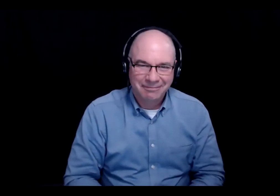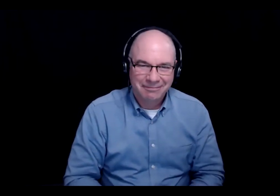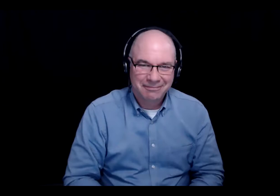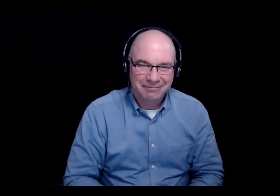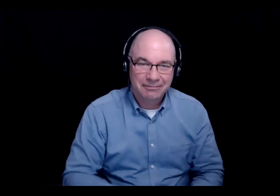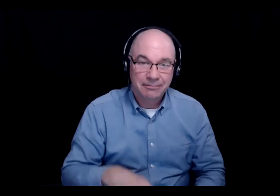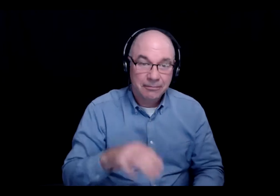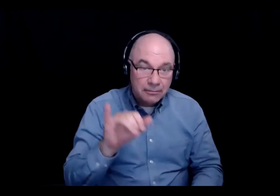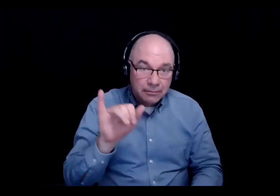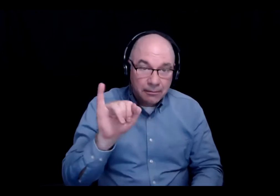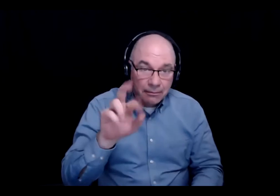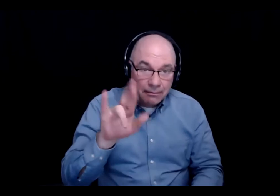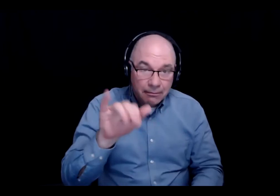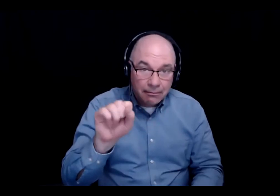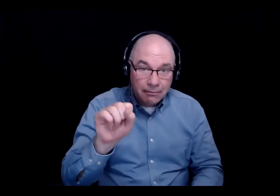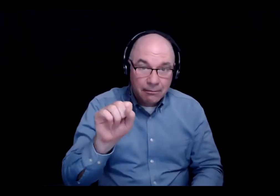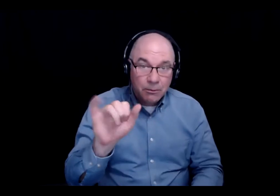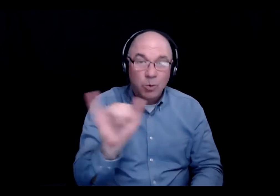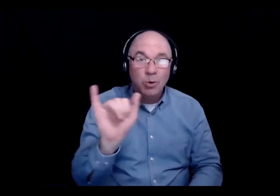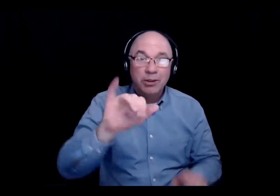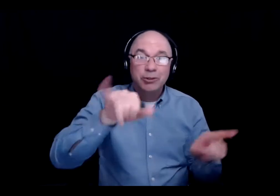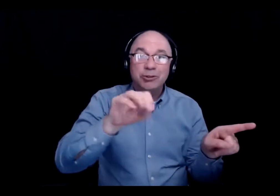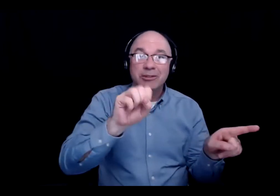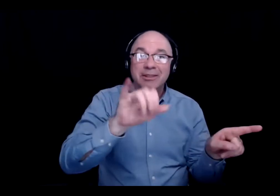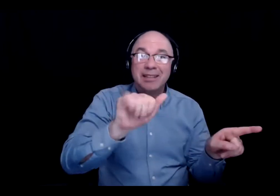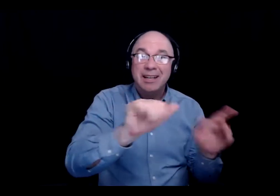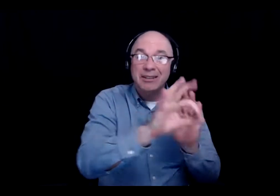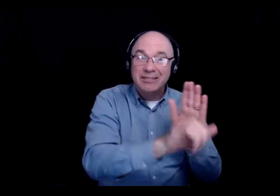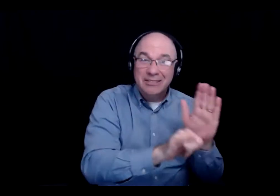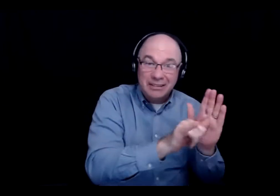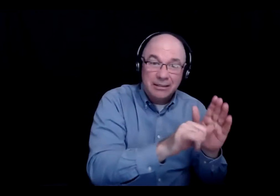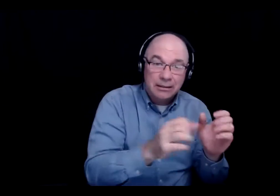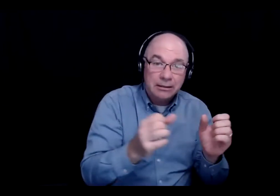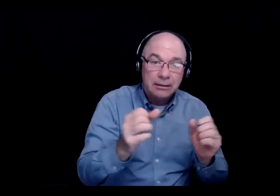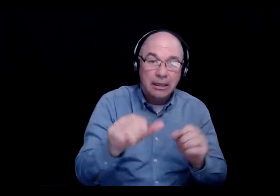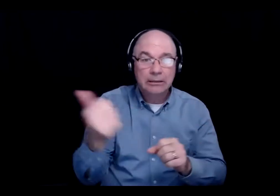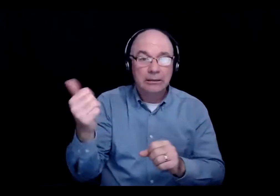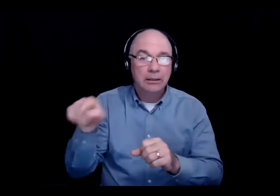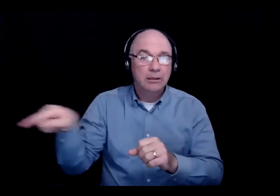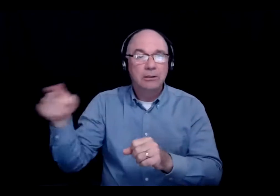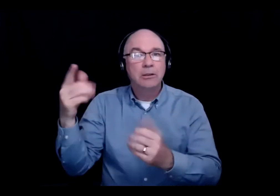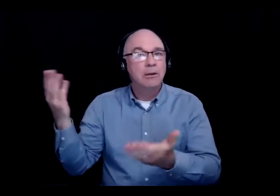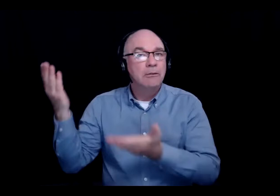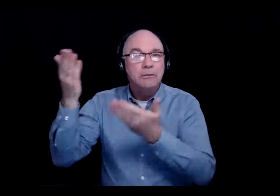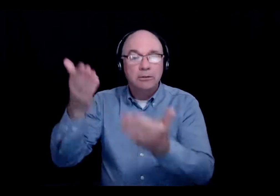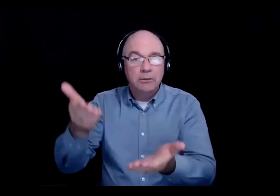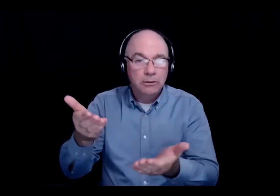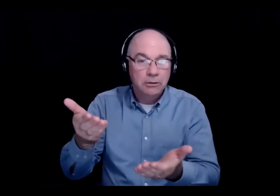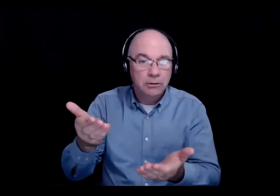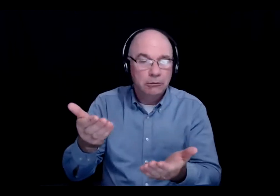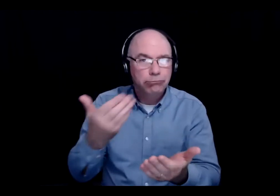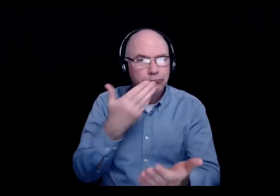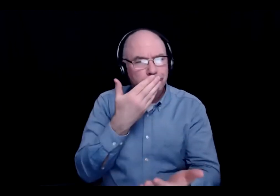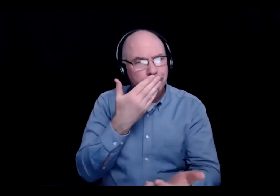I also love that along with Jessica Hoogendorn, just so many plexus people offer such